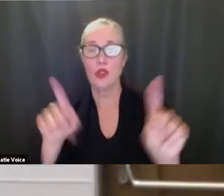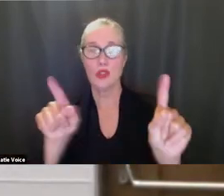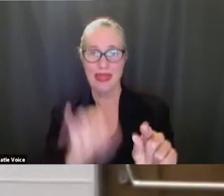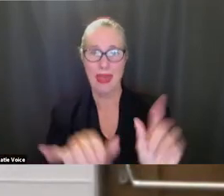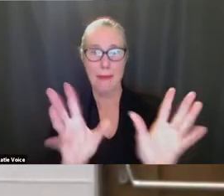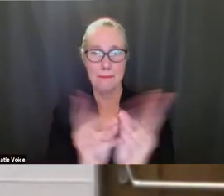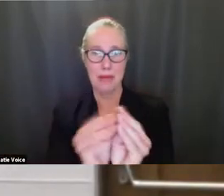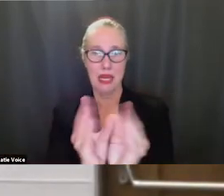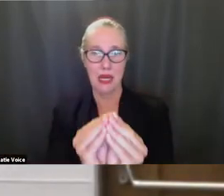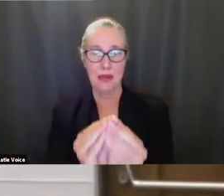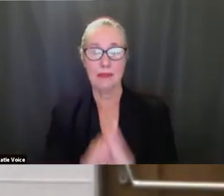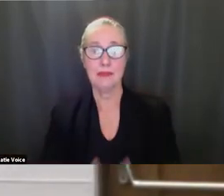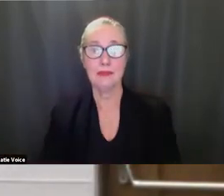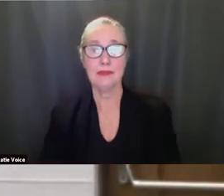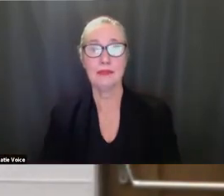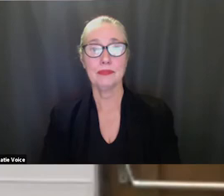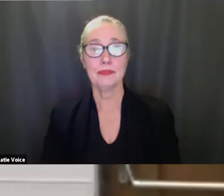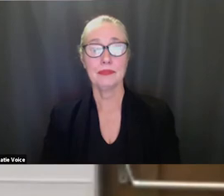um